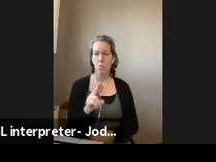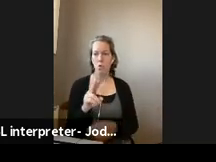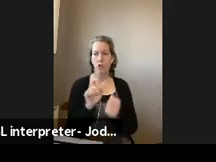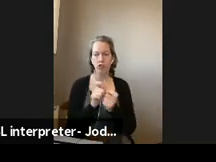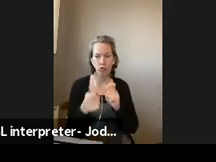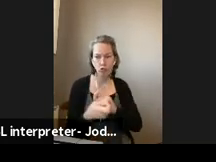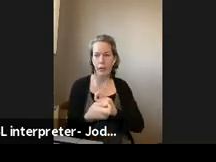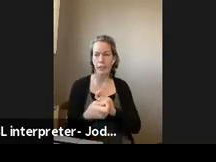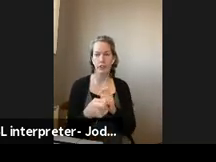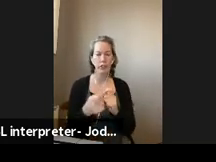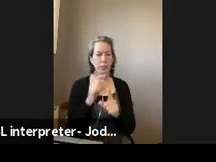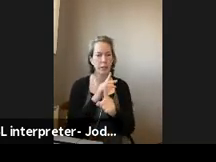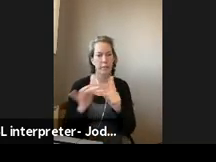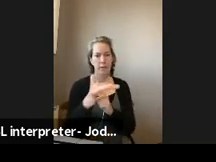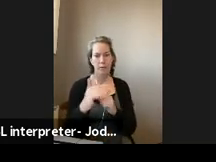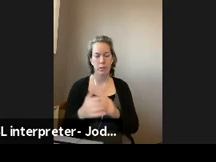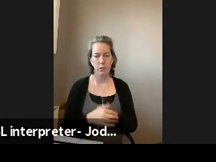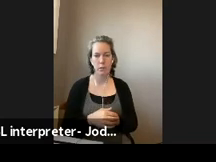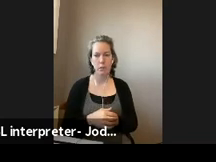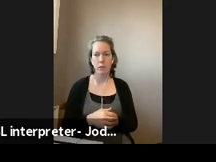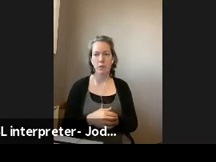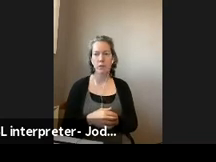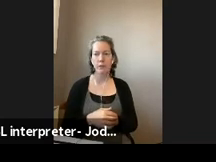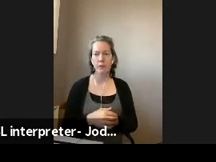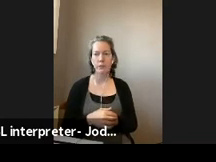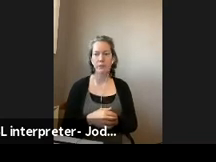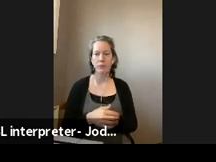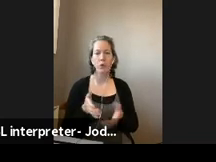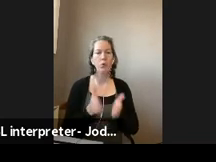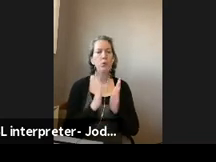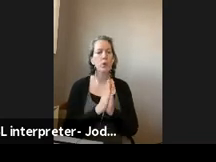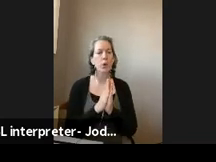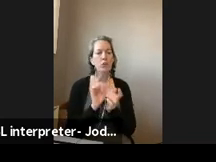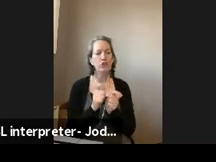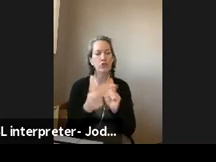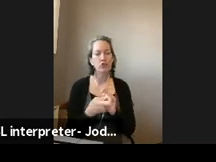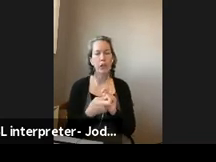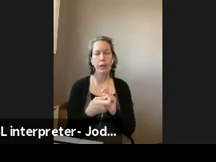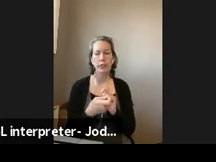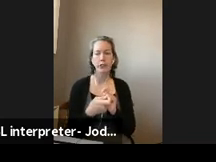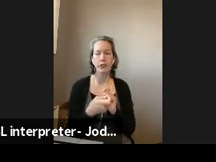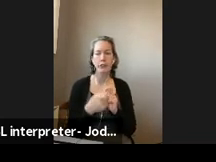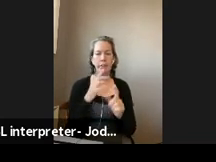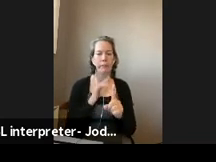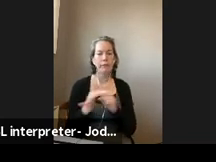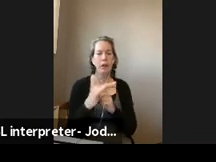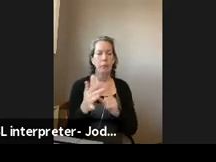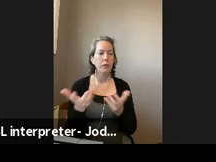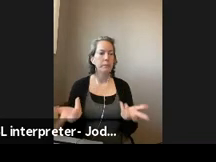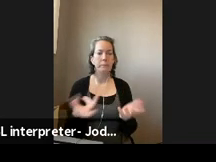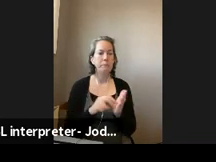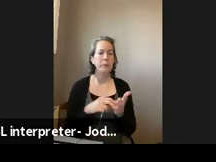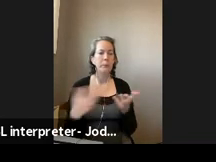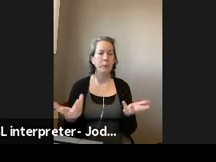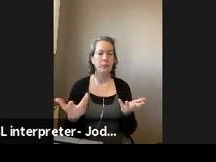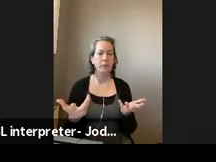Excellent. By built environment, we just mean, like, for example, if you can't be seen at your desk or your workstation of sorts, and